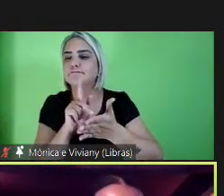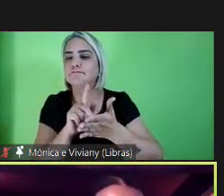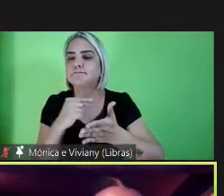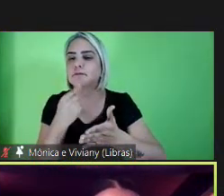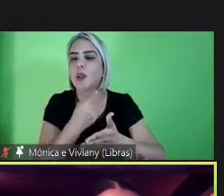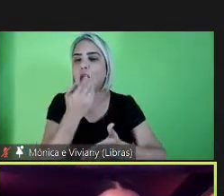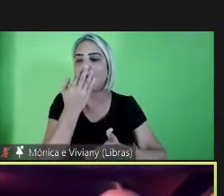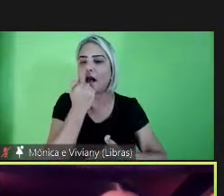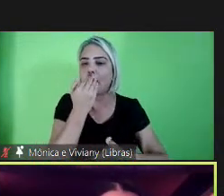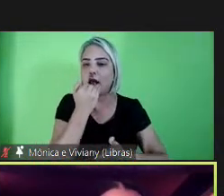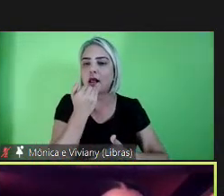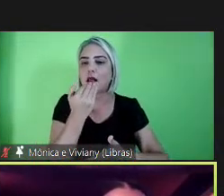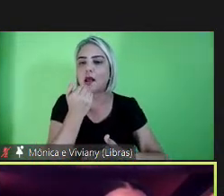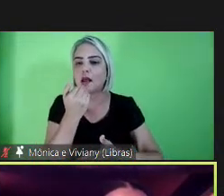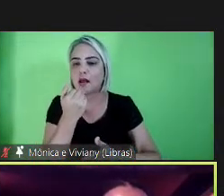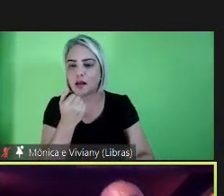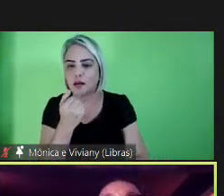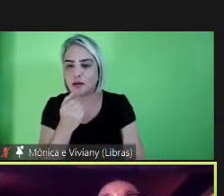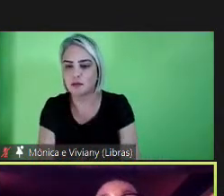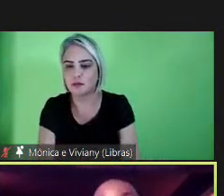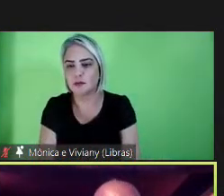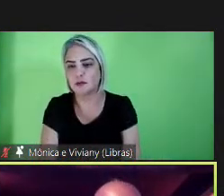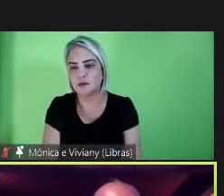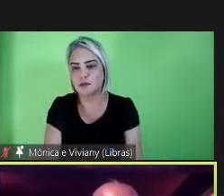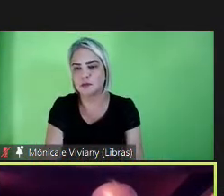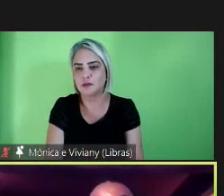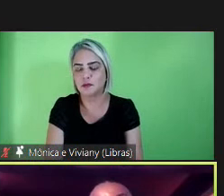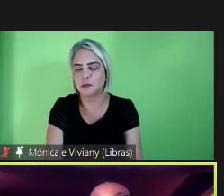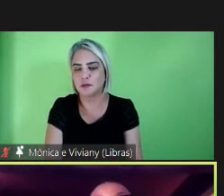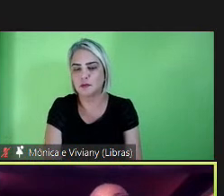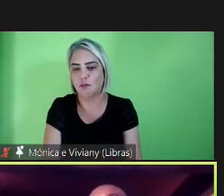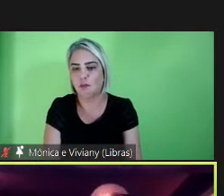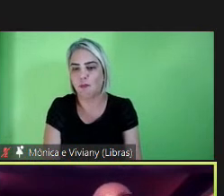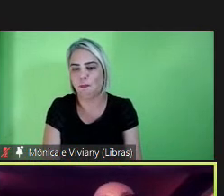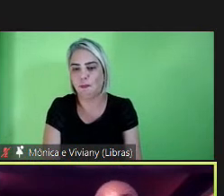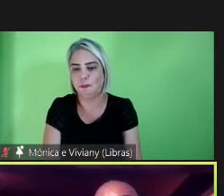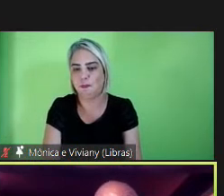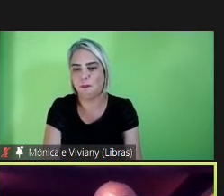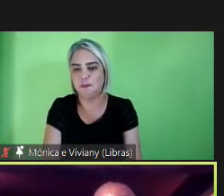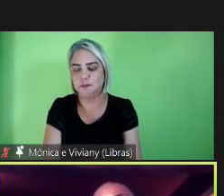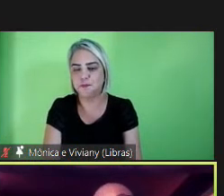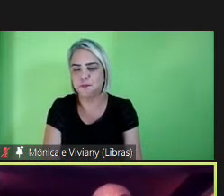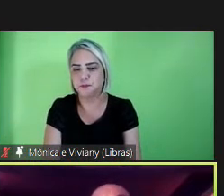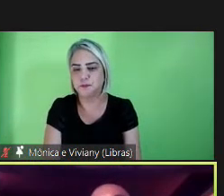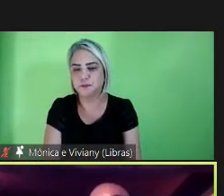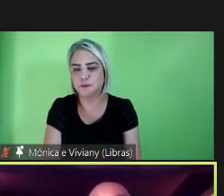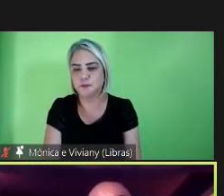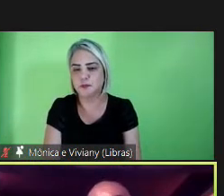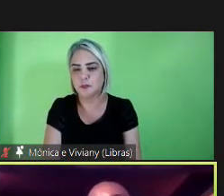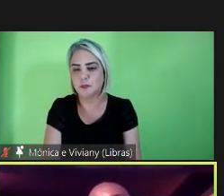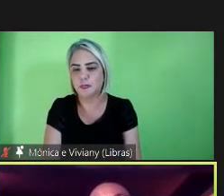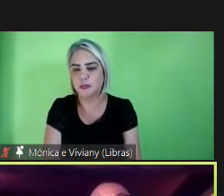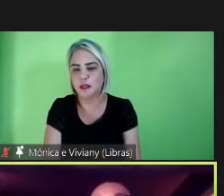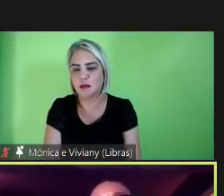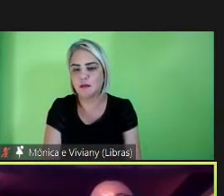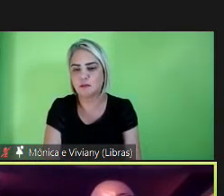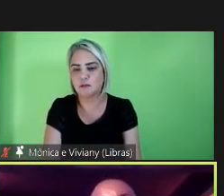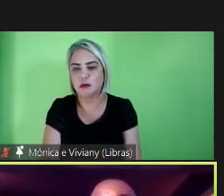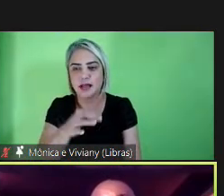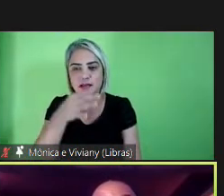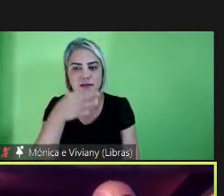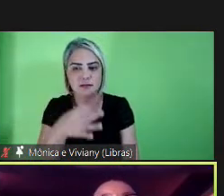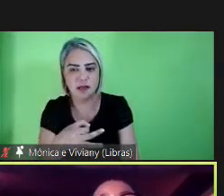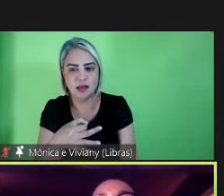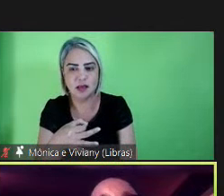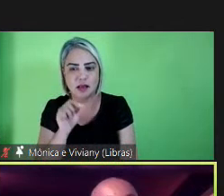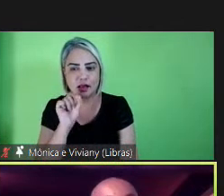others. And of course, weight loss is not a uniform thing. Individuals lose